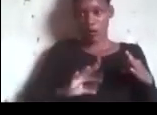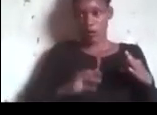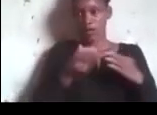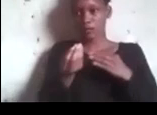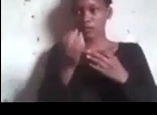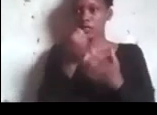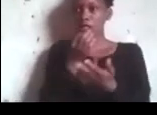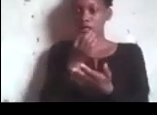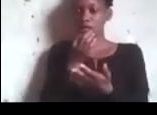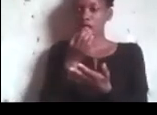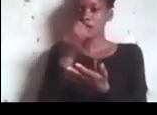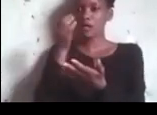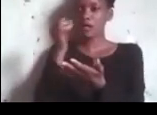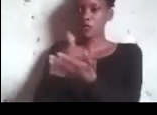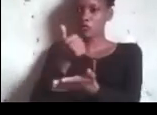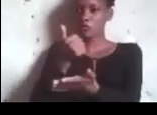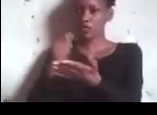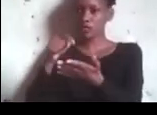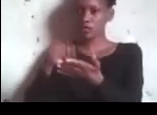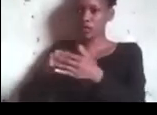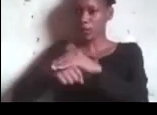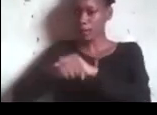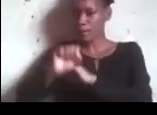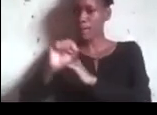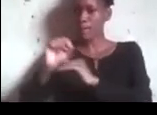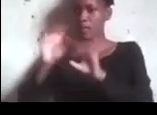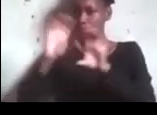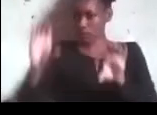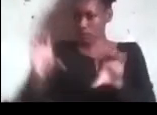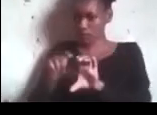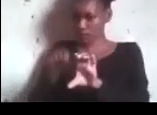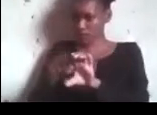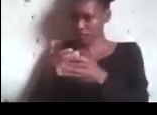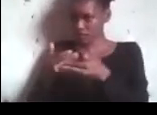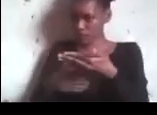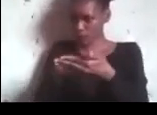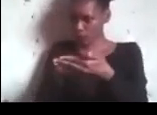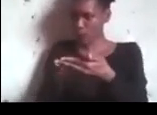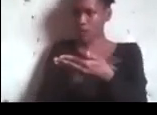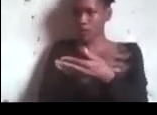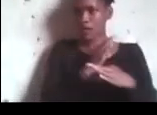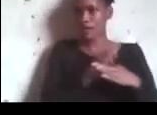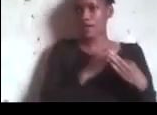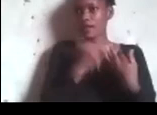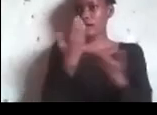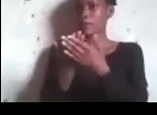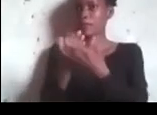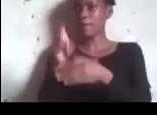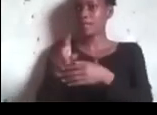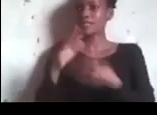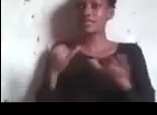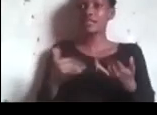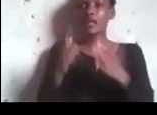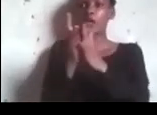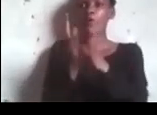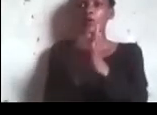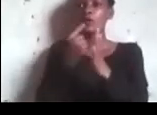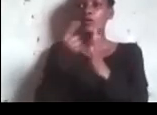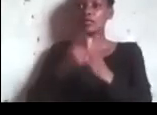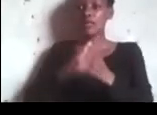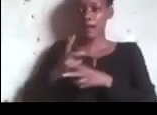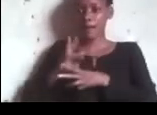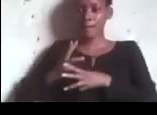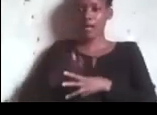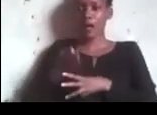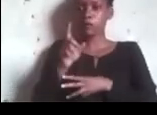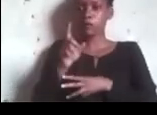birth certificate. So the law requires that the mother must be there at Home Affairs together with the father, and the mother should